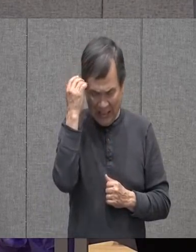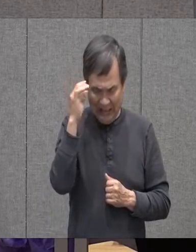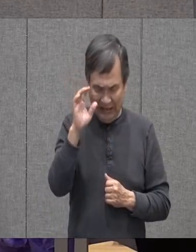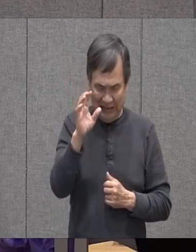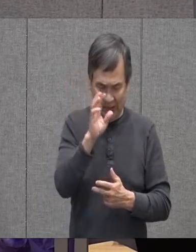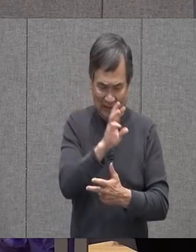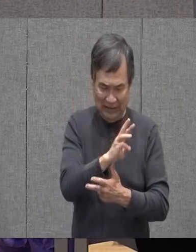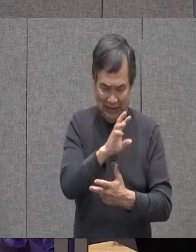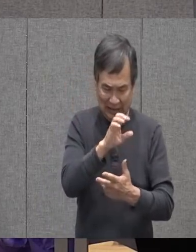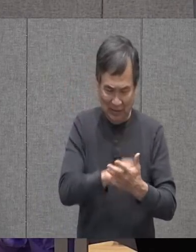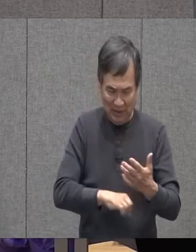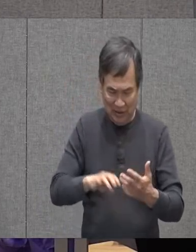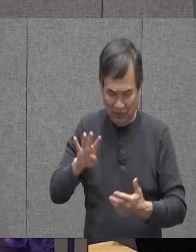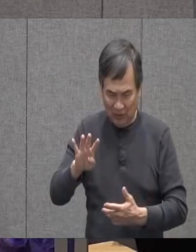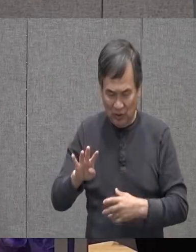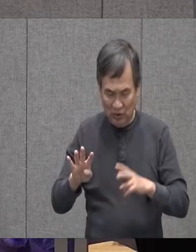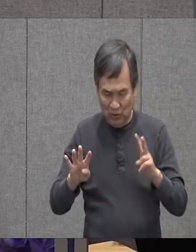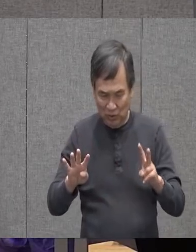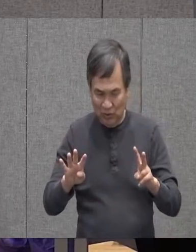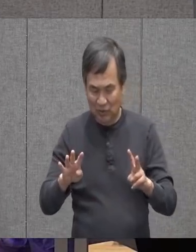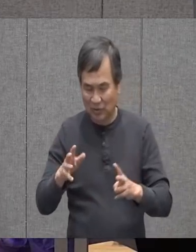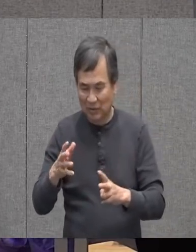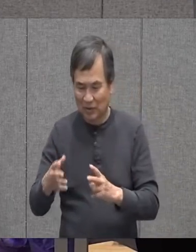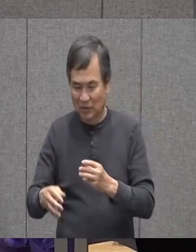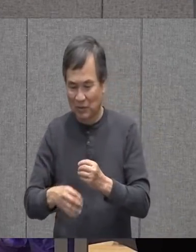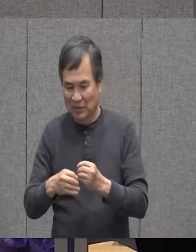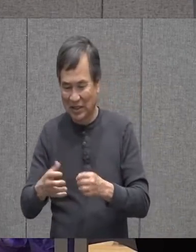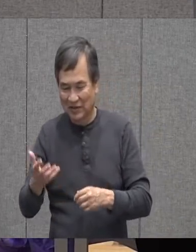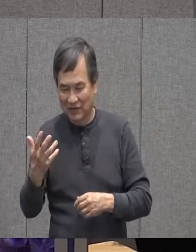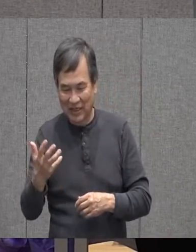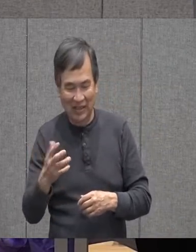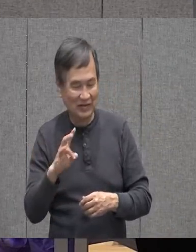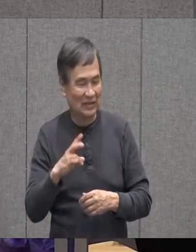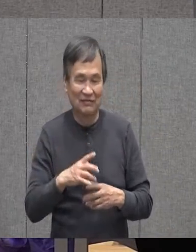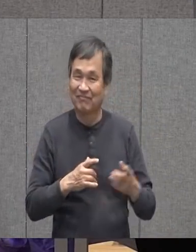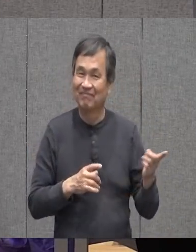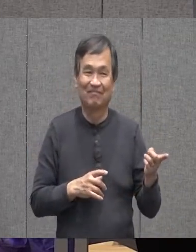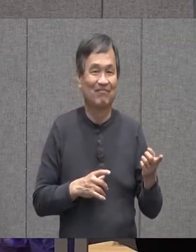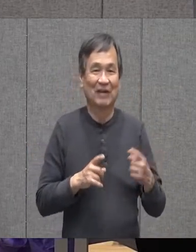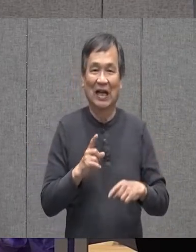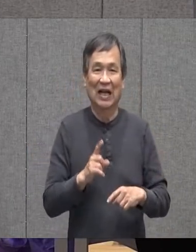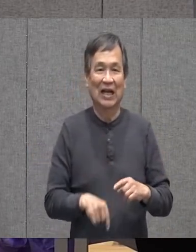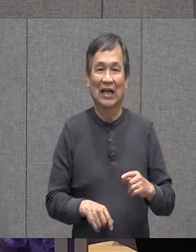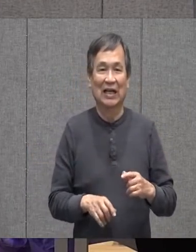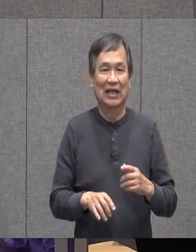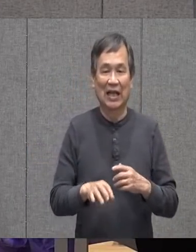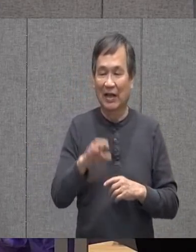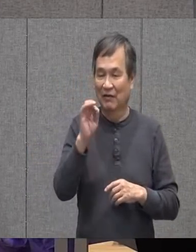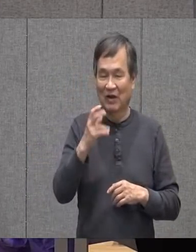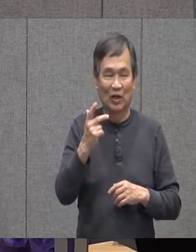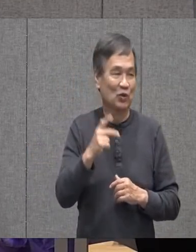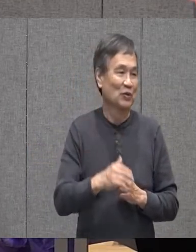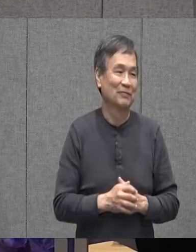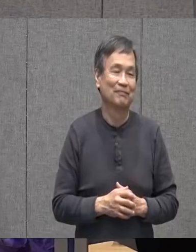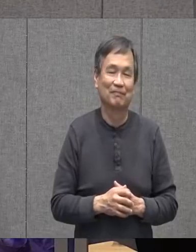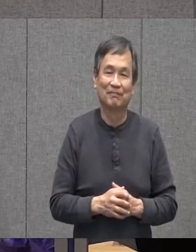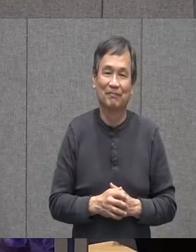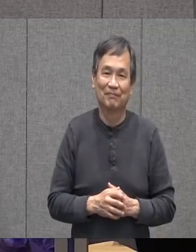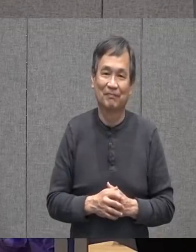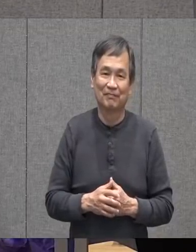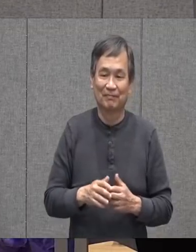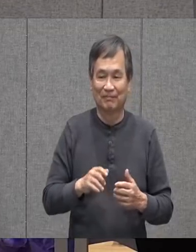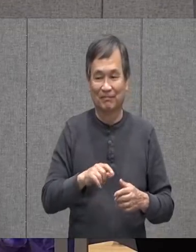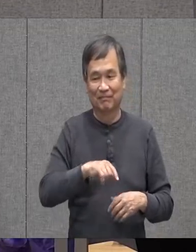6 minus 4 would be 2, plus 5 would be 7. I think I have just too big of numbers to be able to go and find that 3. So I'm going to lose my